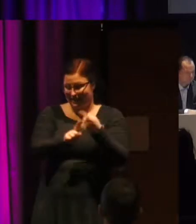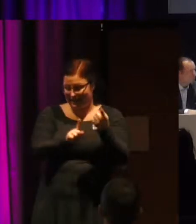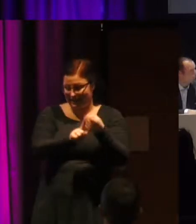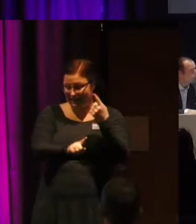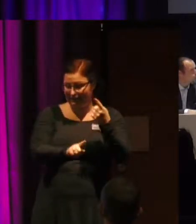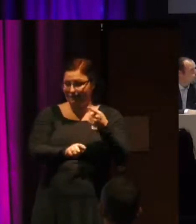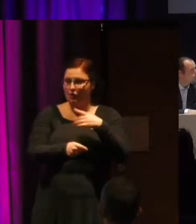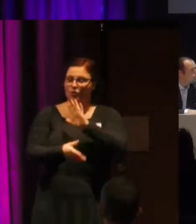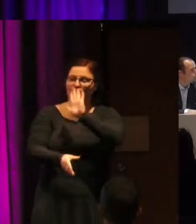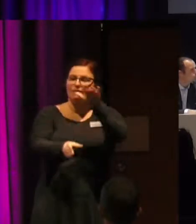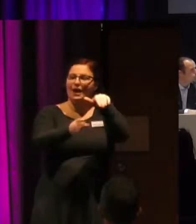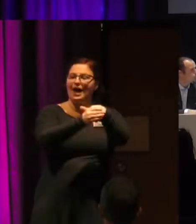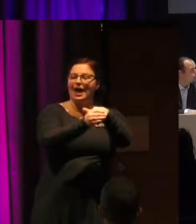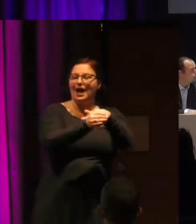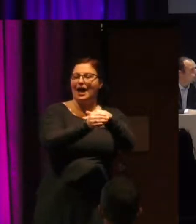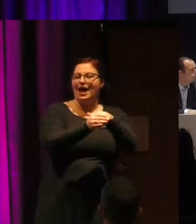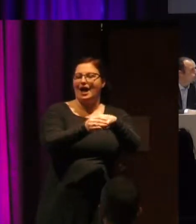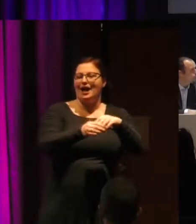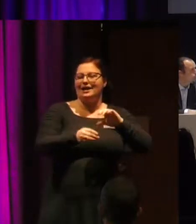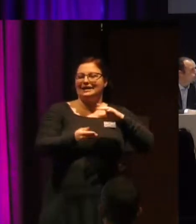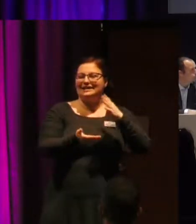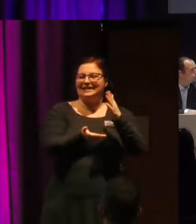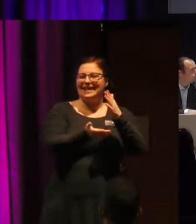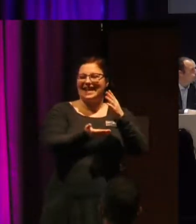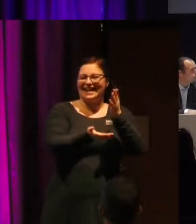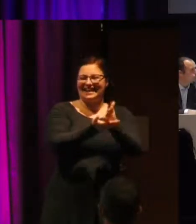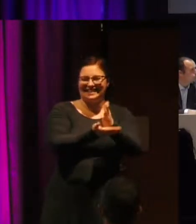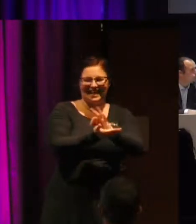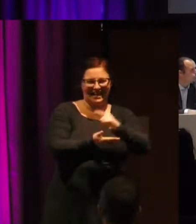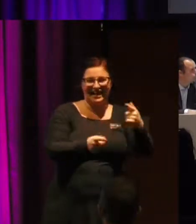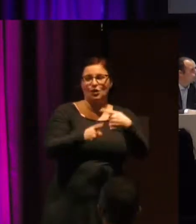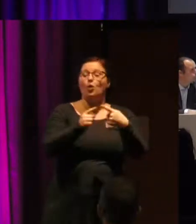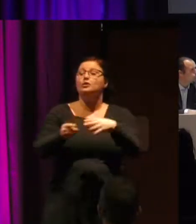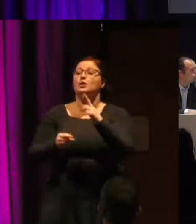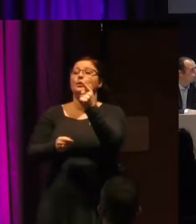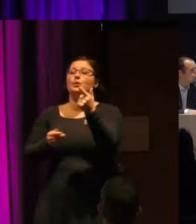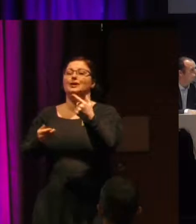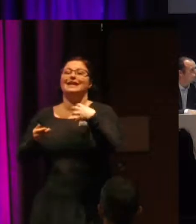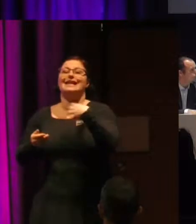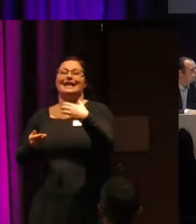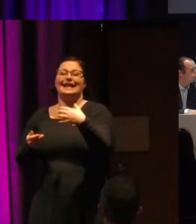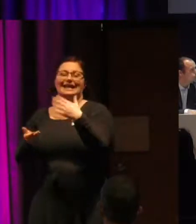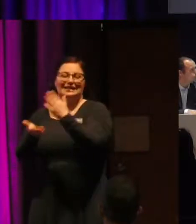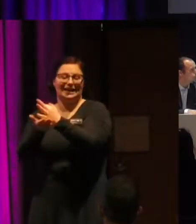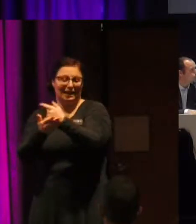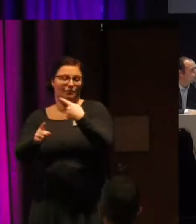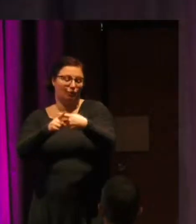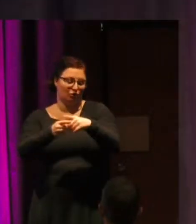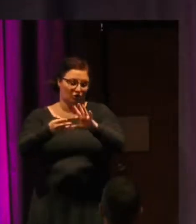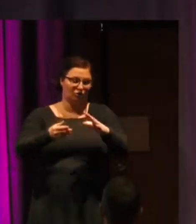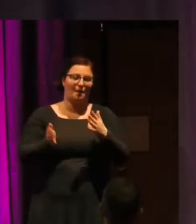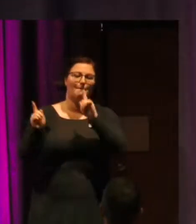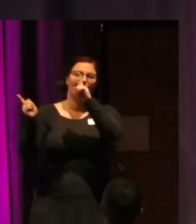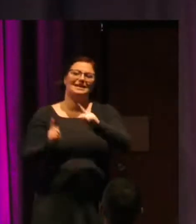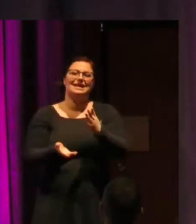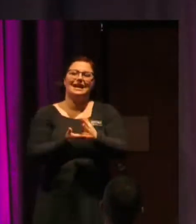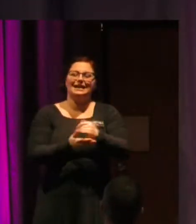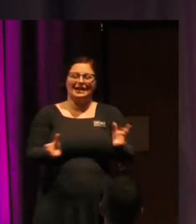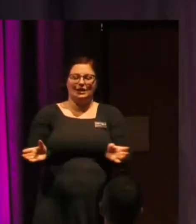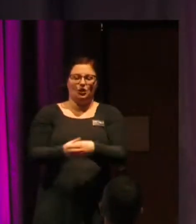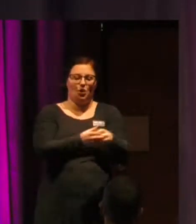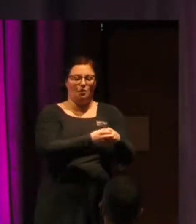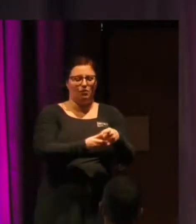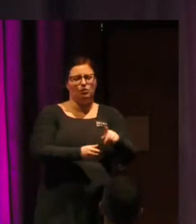Civil Liberties, Justice and Home Affairs Committee, but also the Foreign Affairs Committee and the Subcommittee on Human Rights. And she's been all